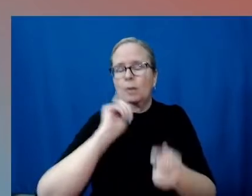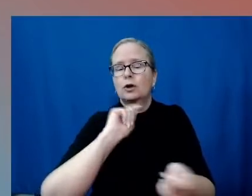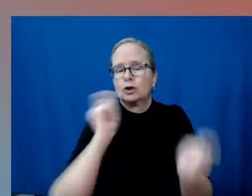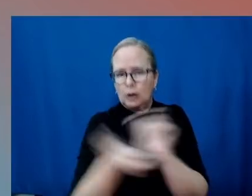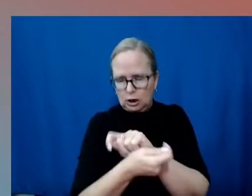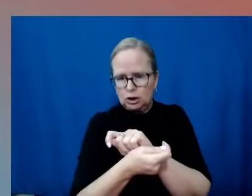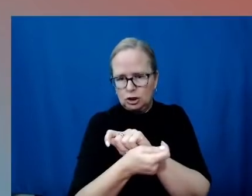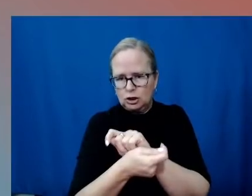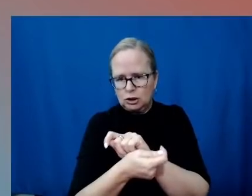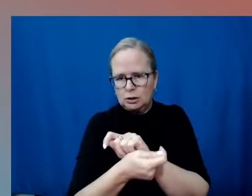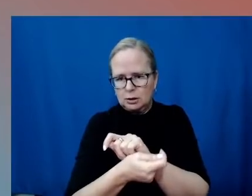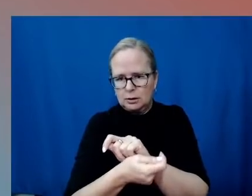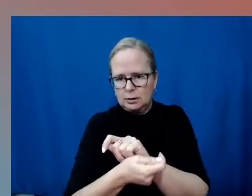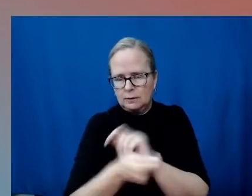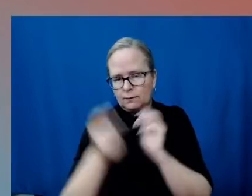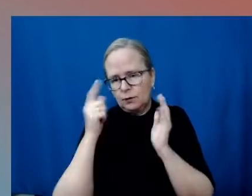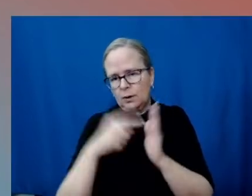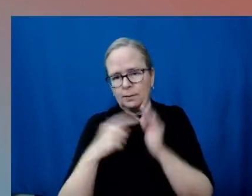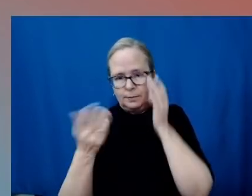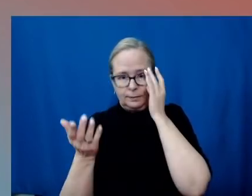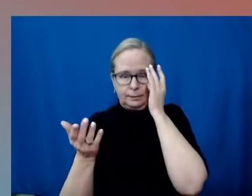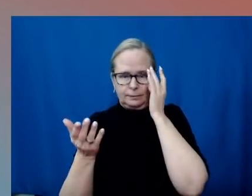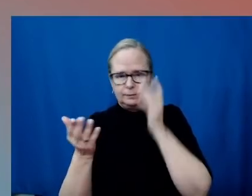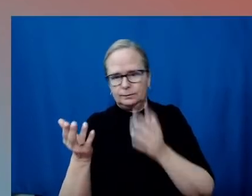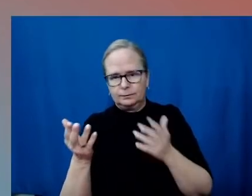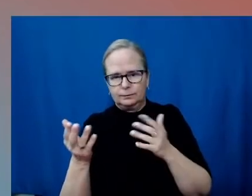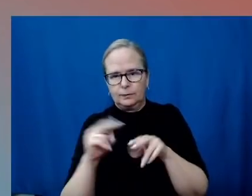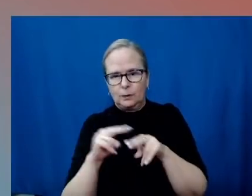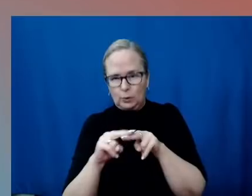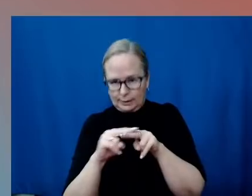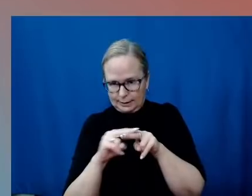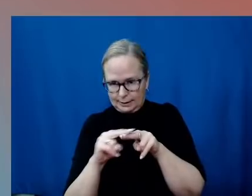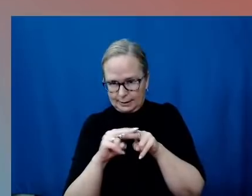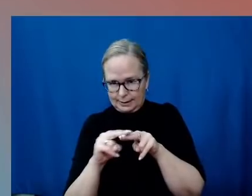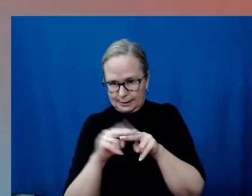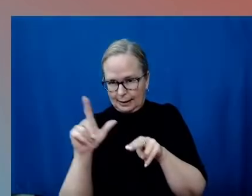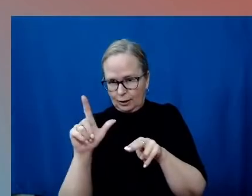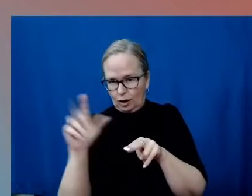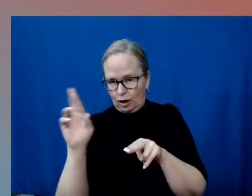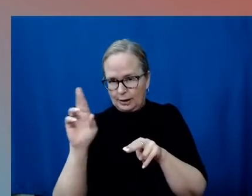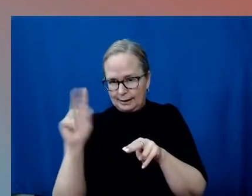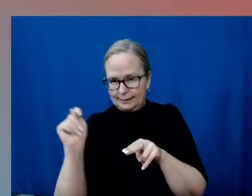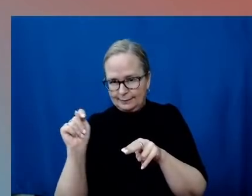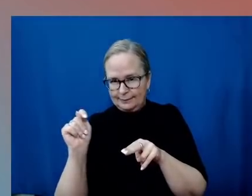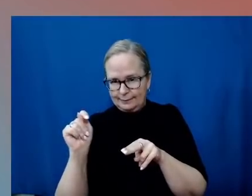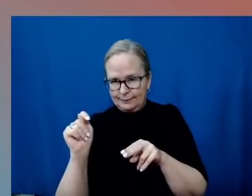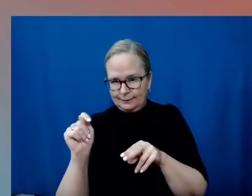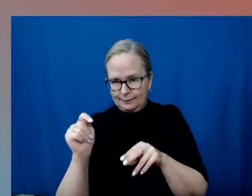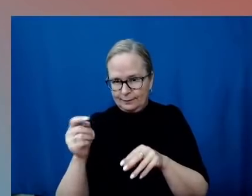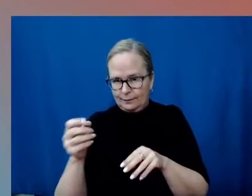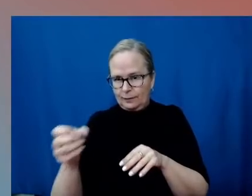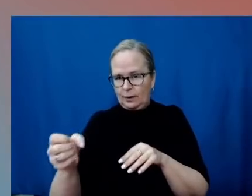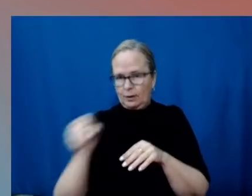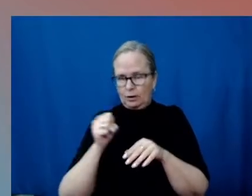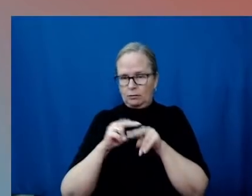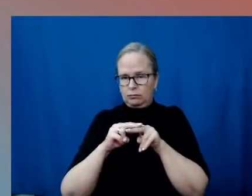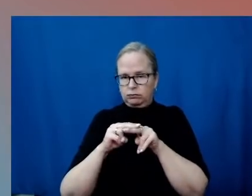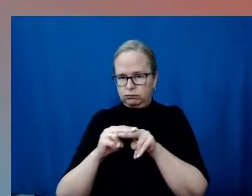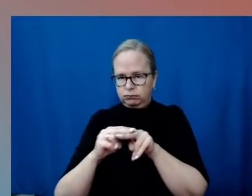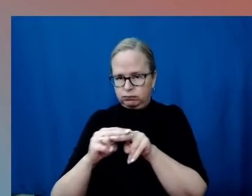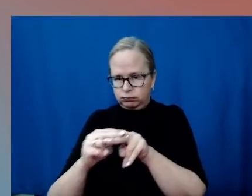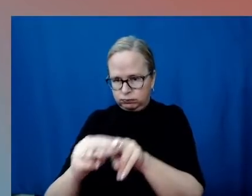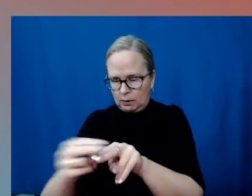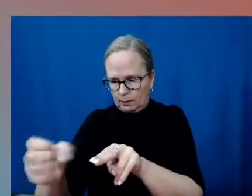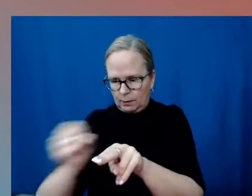as a throttle on an LRT car. You push it forward, the things go up, you pull backwards, and it goes down. And